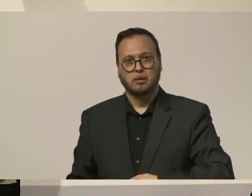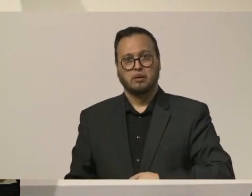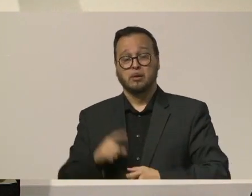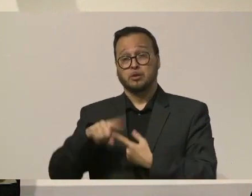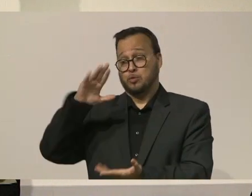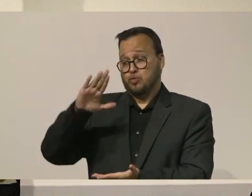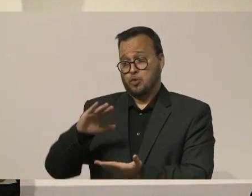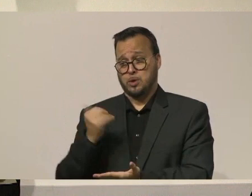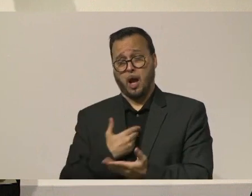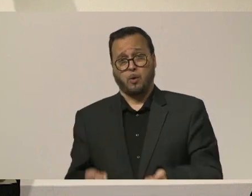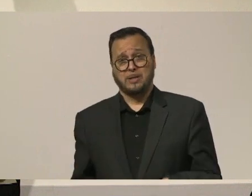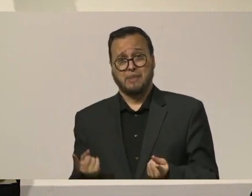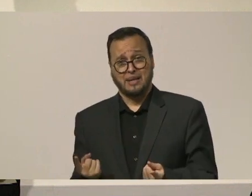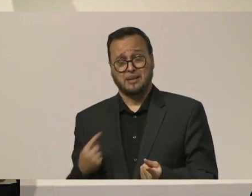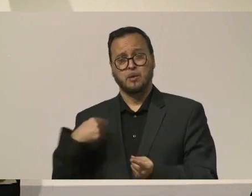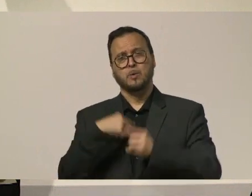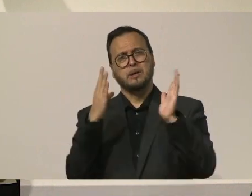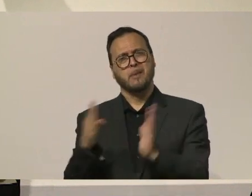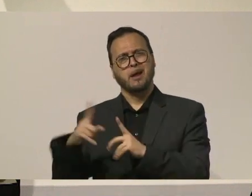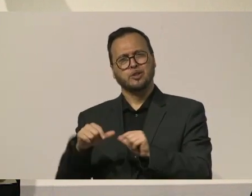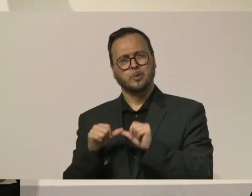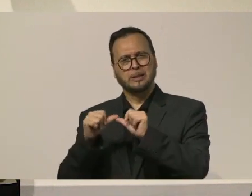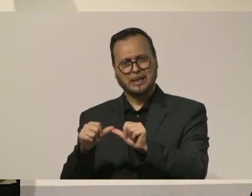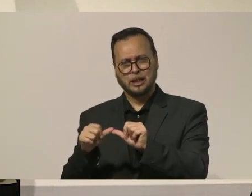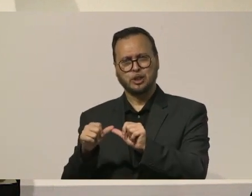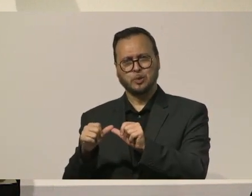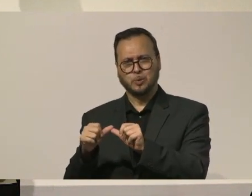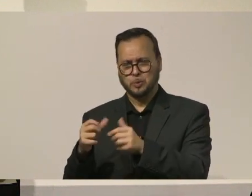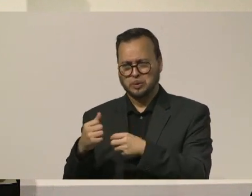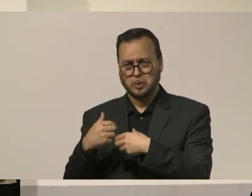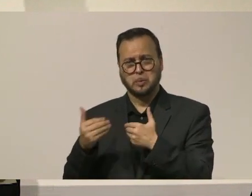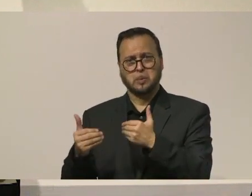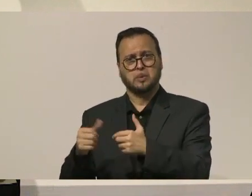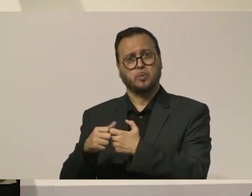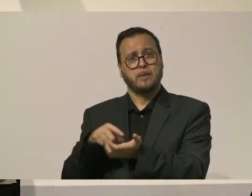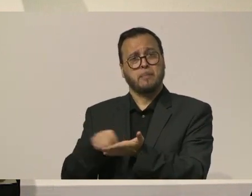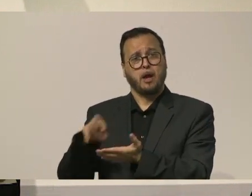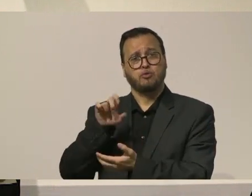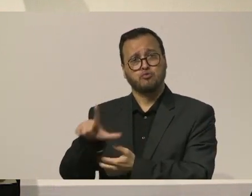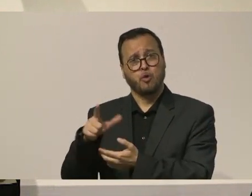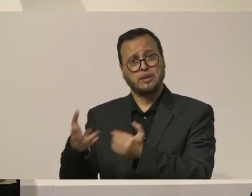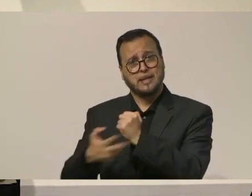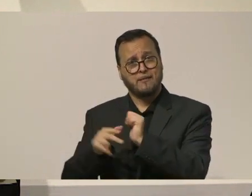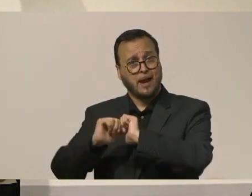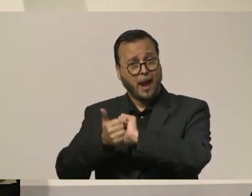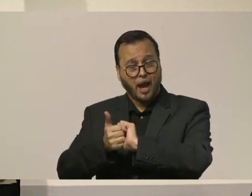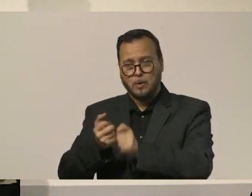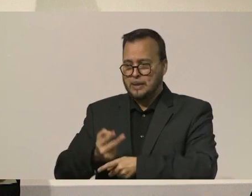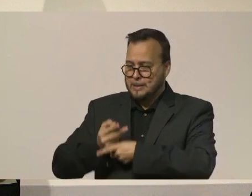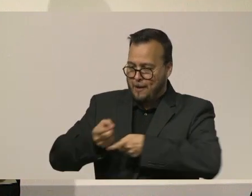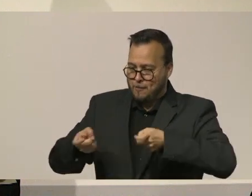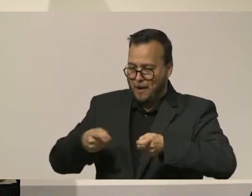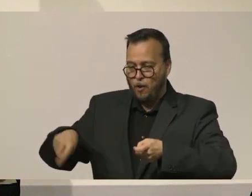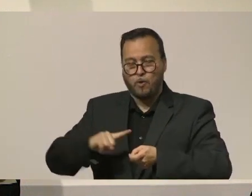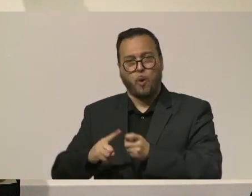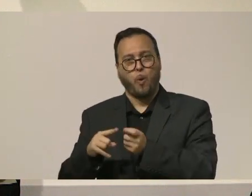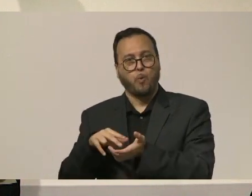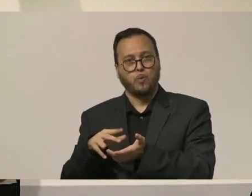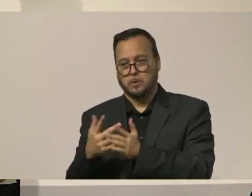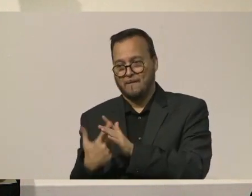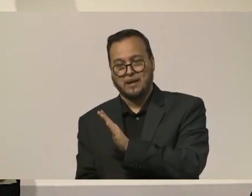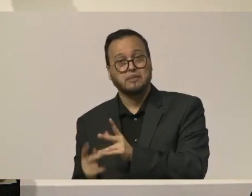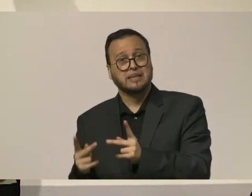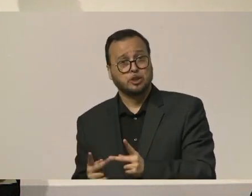our expenses, we plan to continue generating payroll savings by carefully managing vacancies, as we've been doing since the